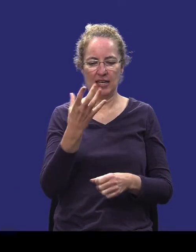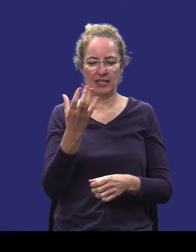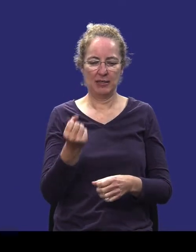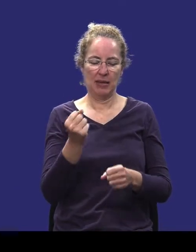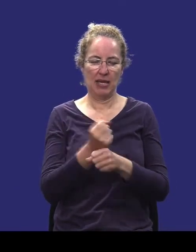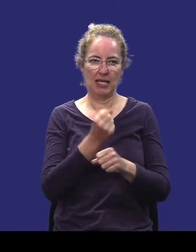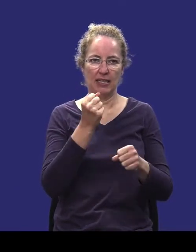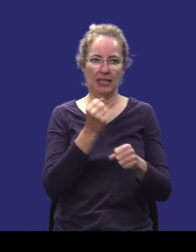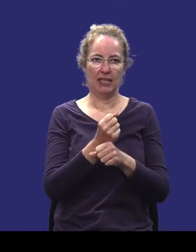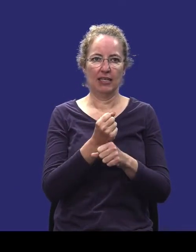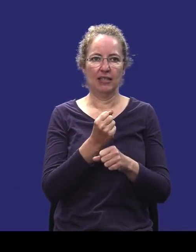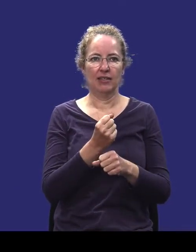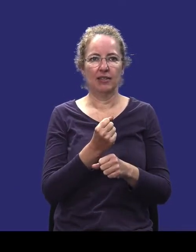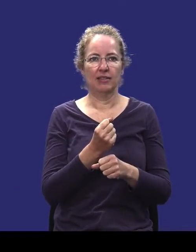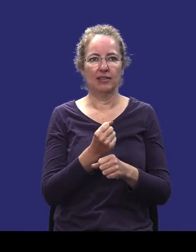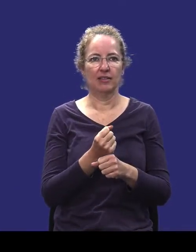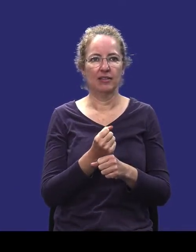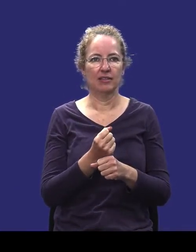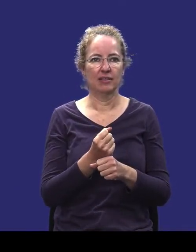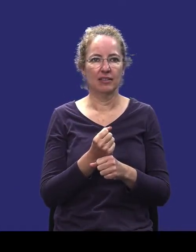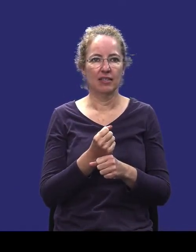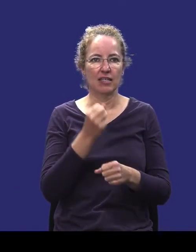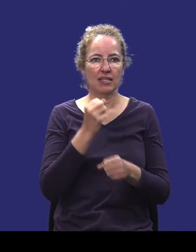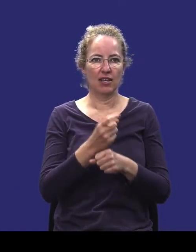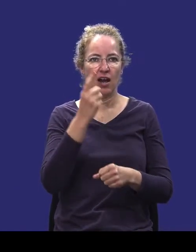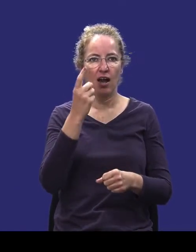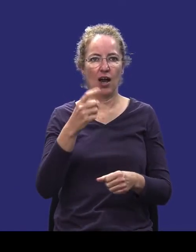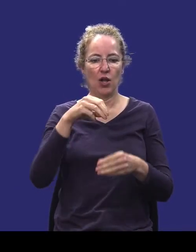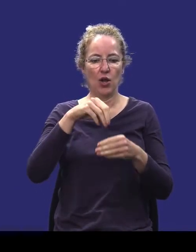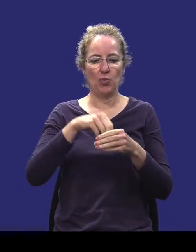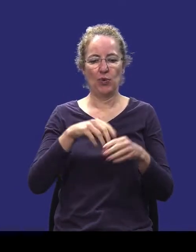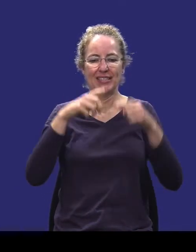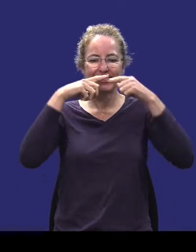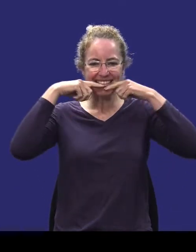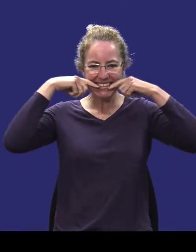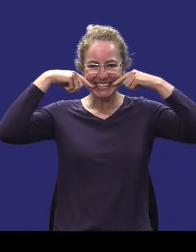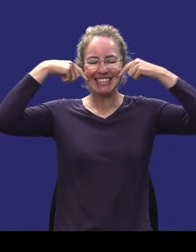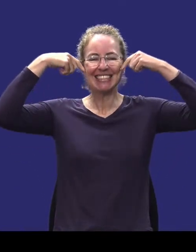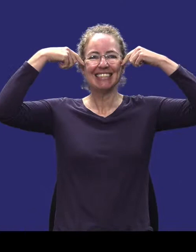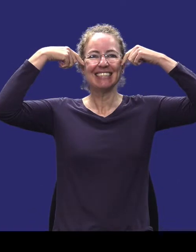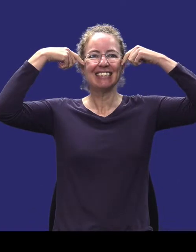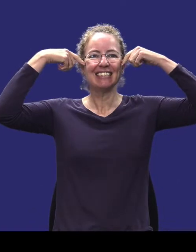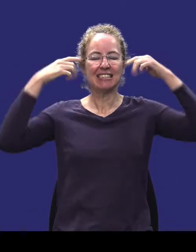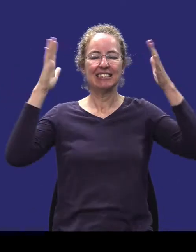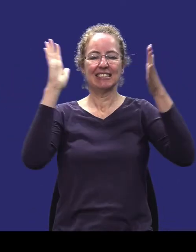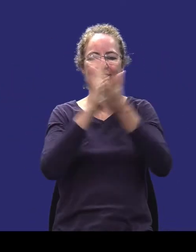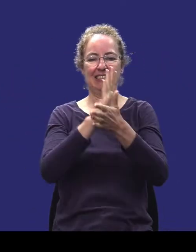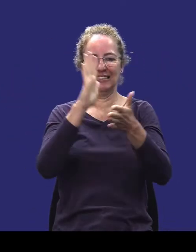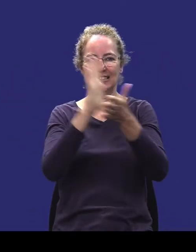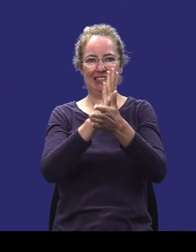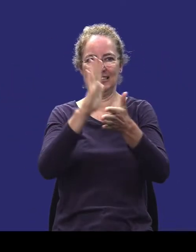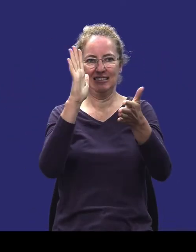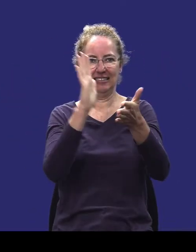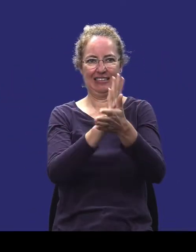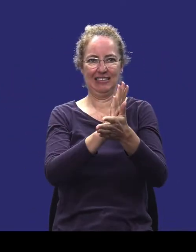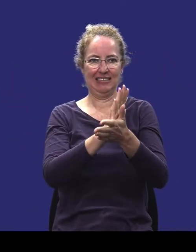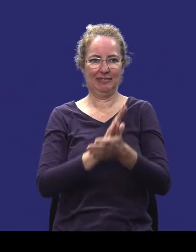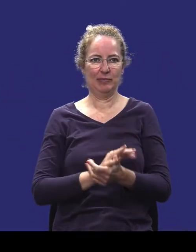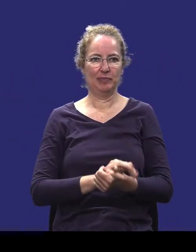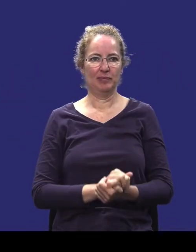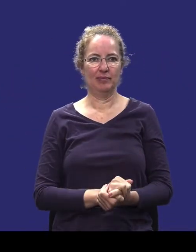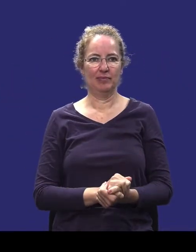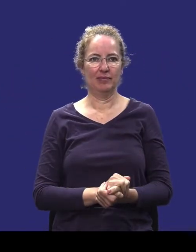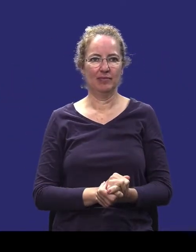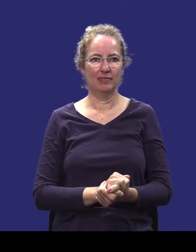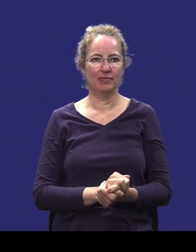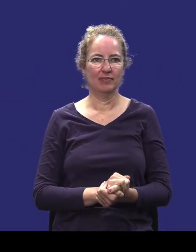God has made. I'm gonna put a smile on my face. Clap your hands,